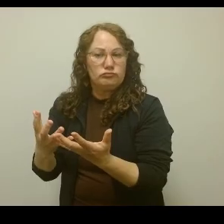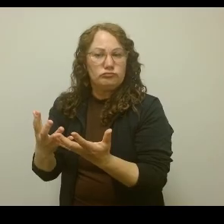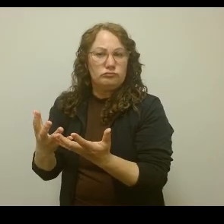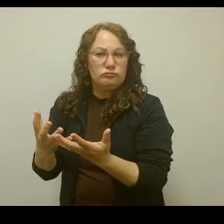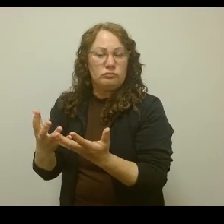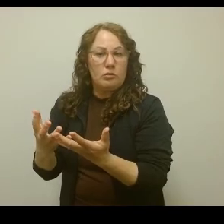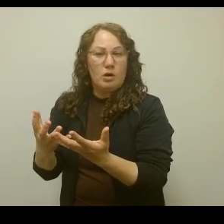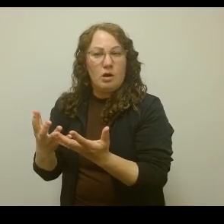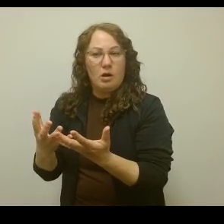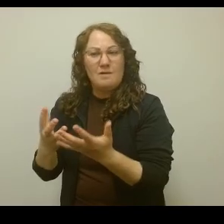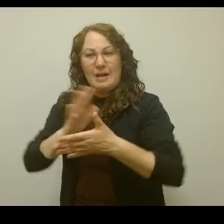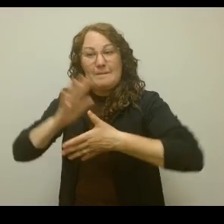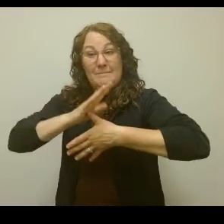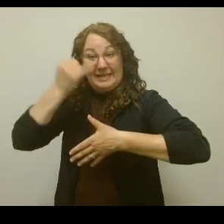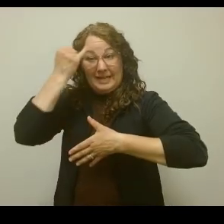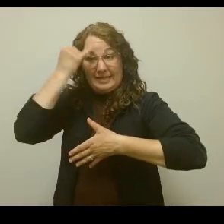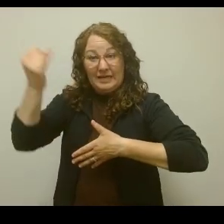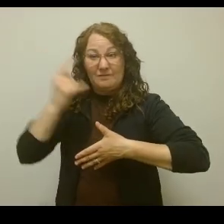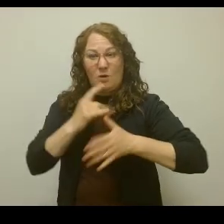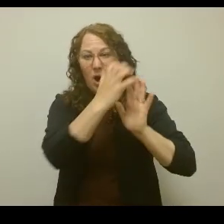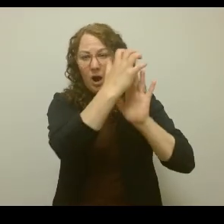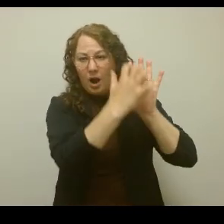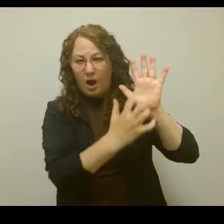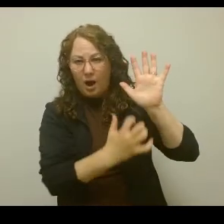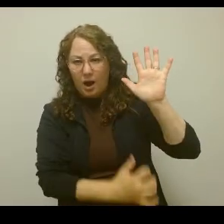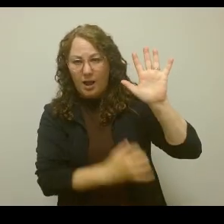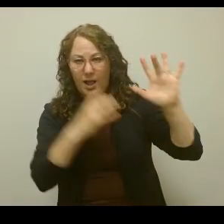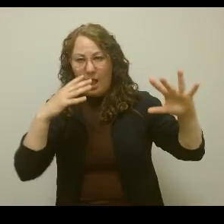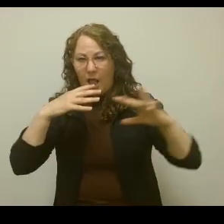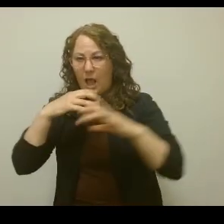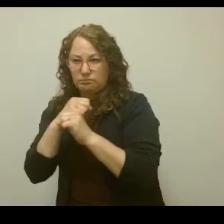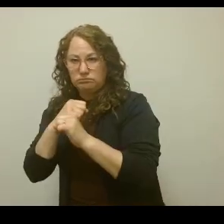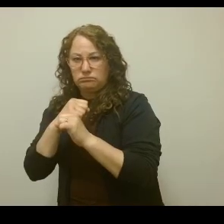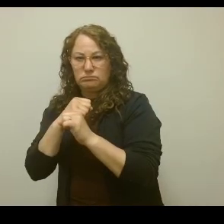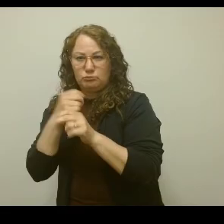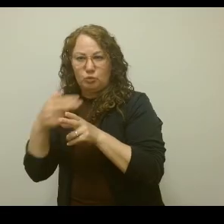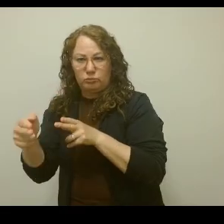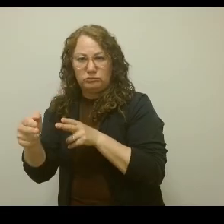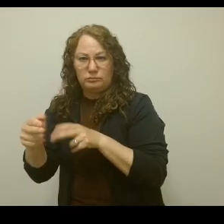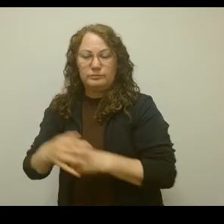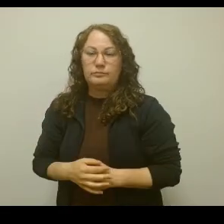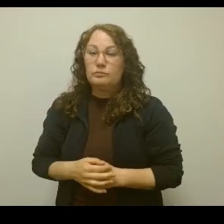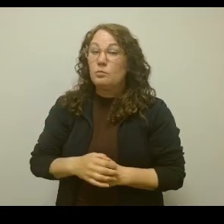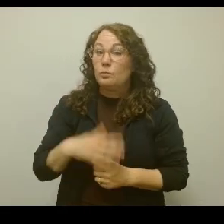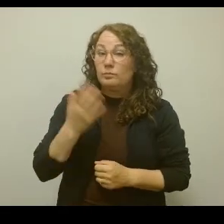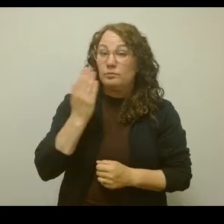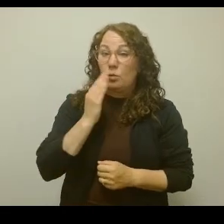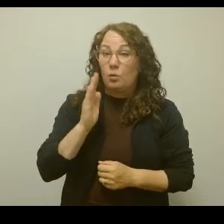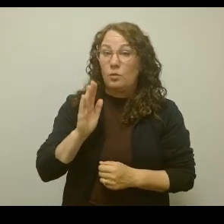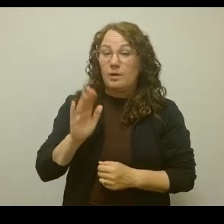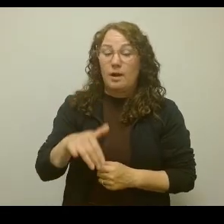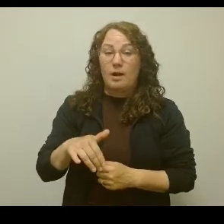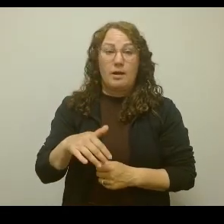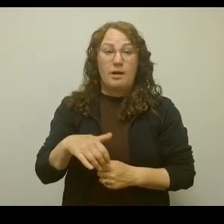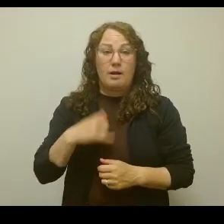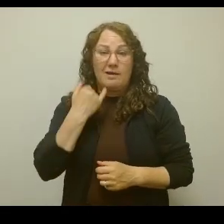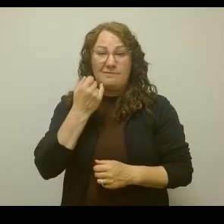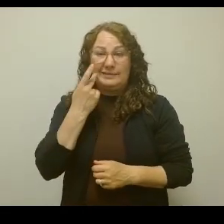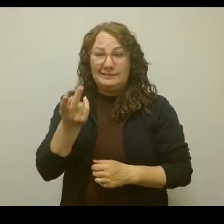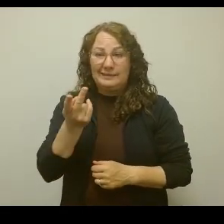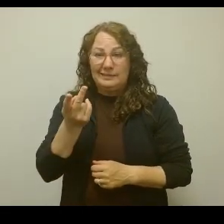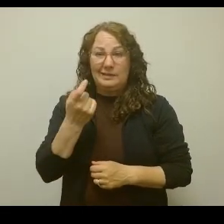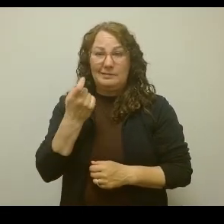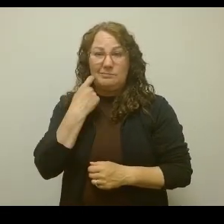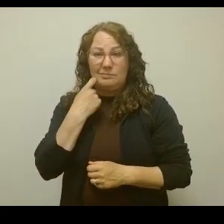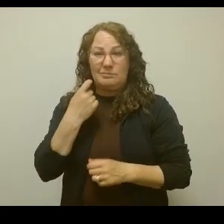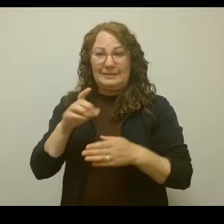of the main ideas of a longer text. So we know that we saw in our definition